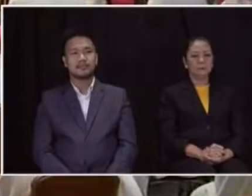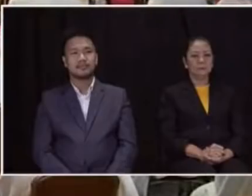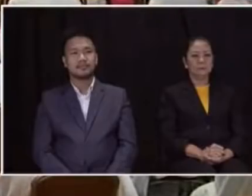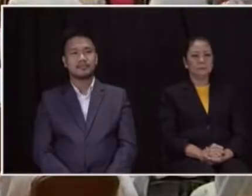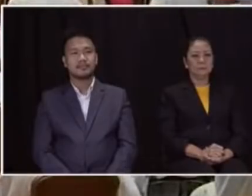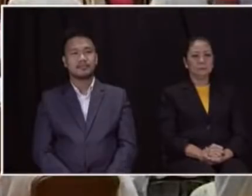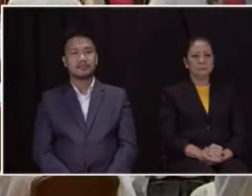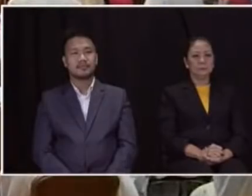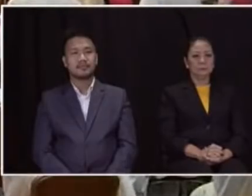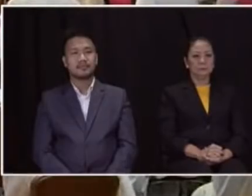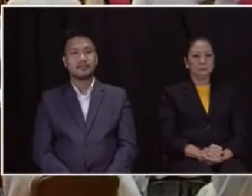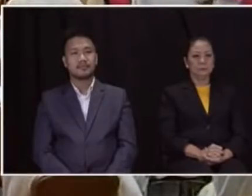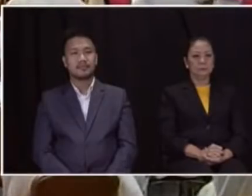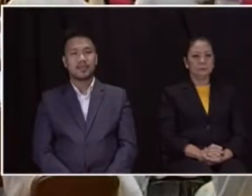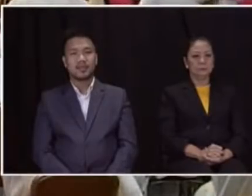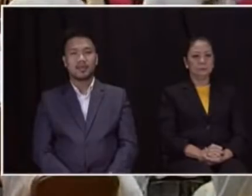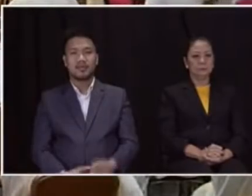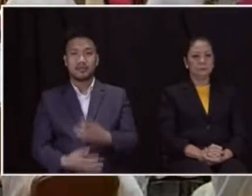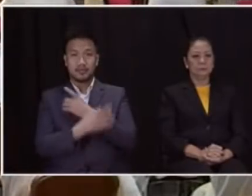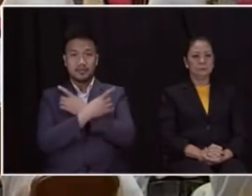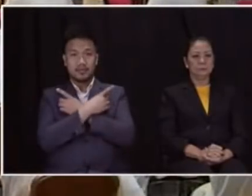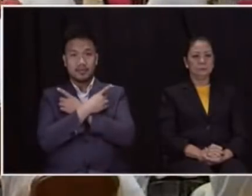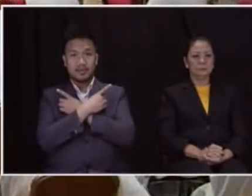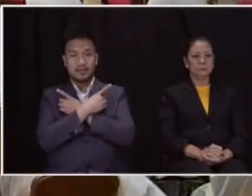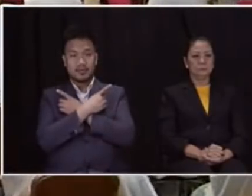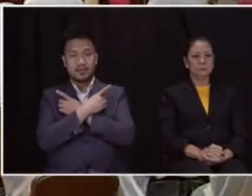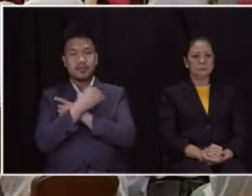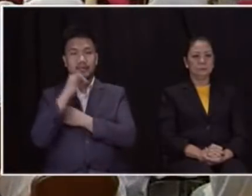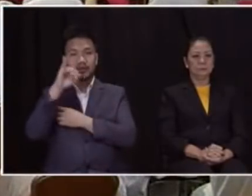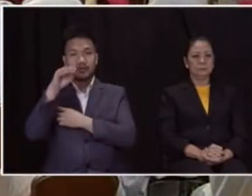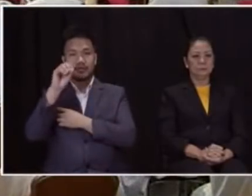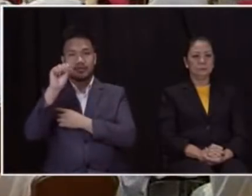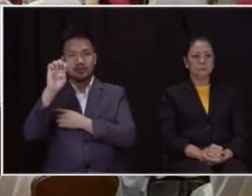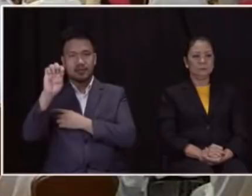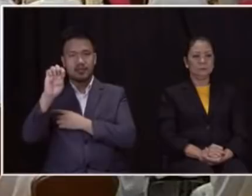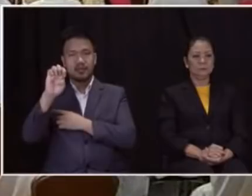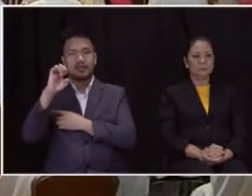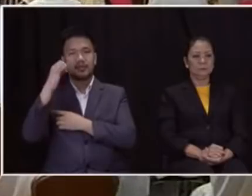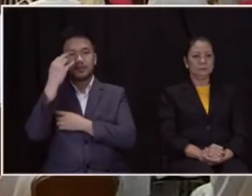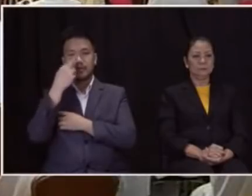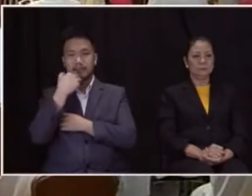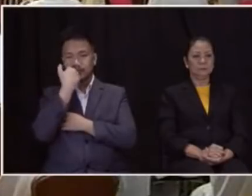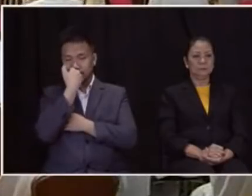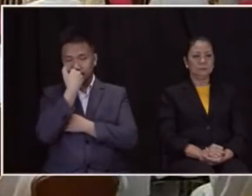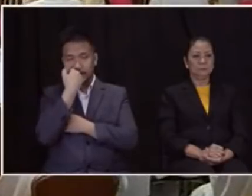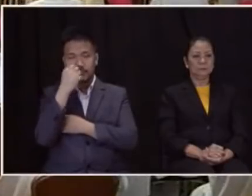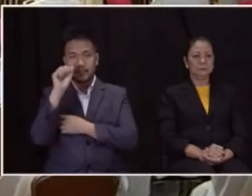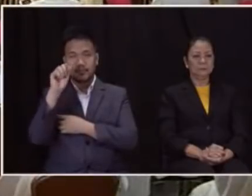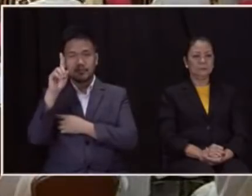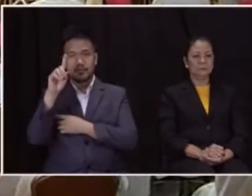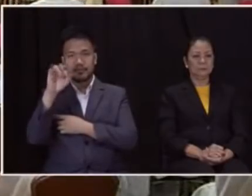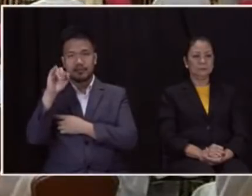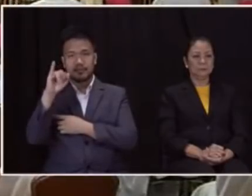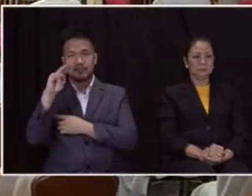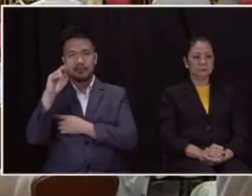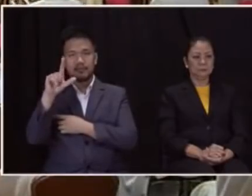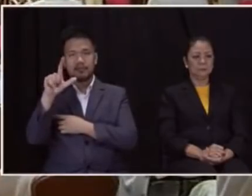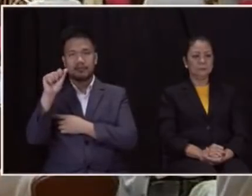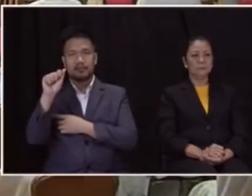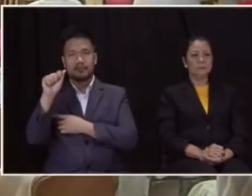Dear Jose Cardinal Advincula, our beloved shepherd in the Archdiocese of